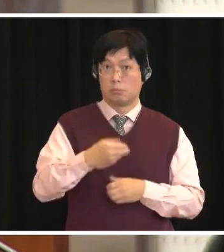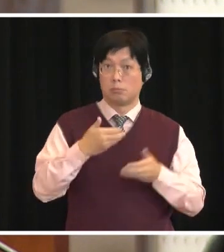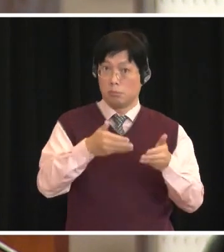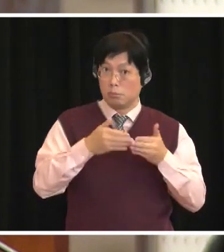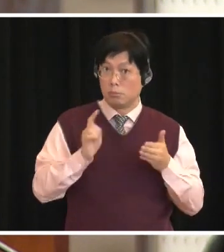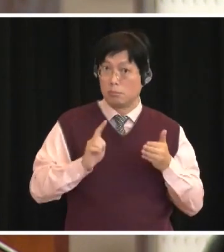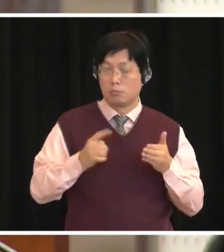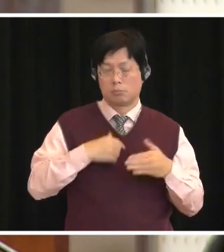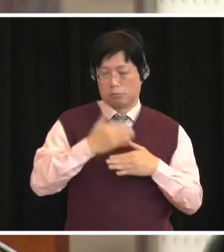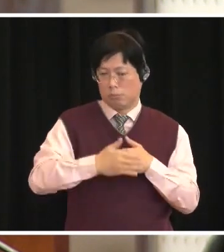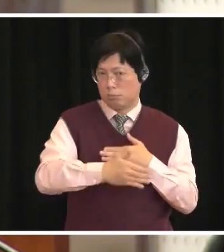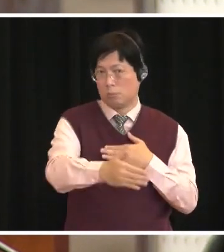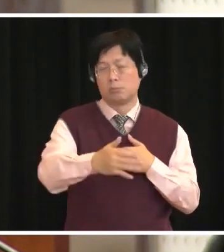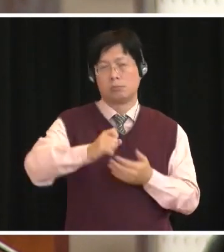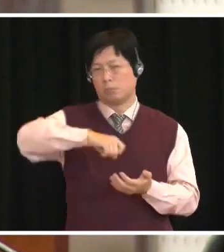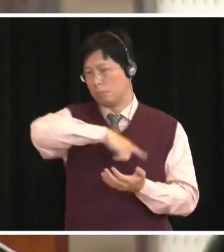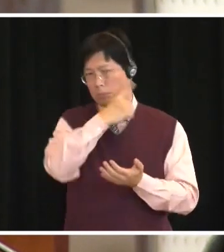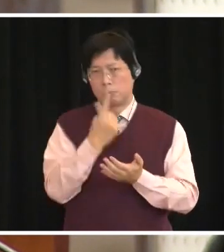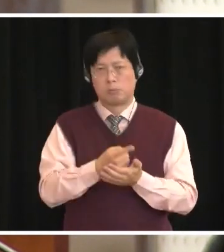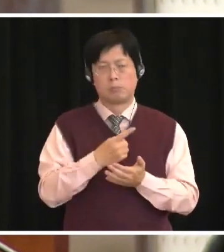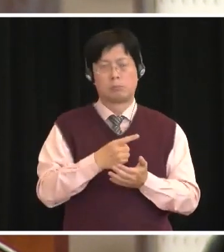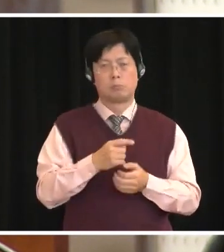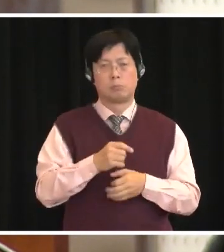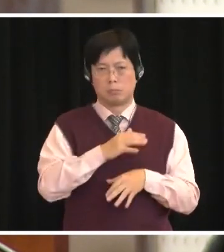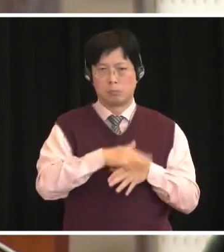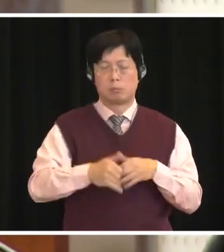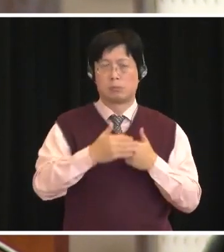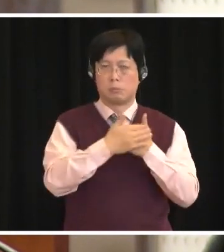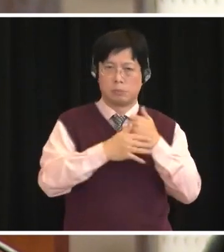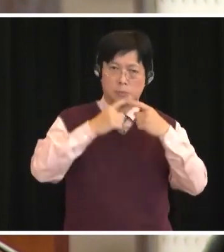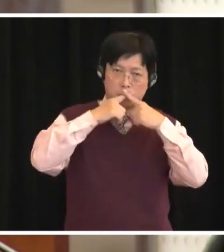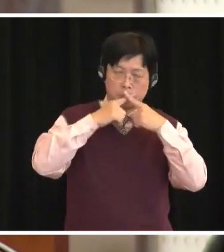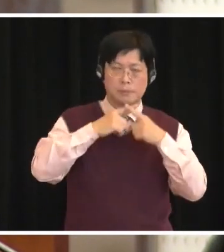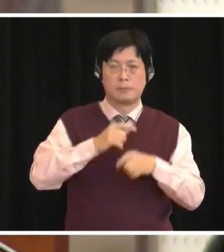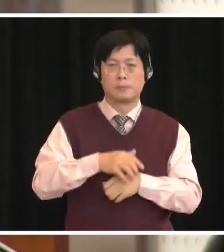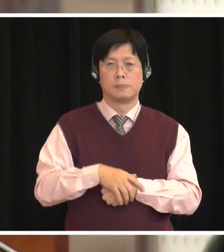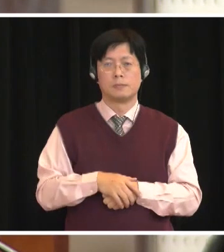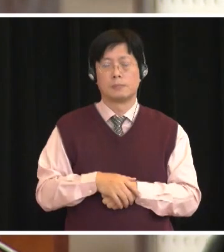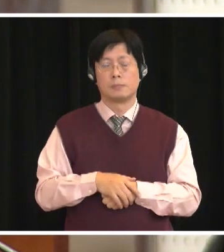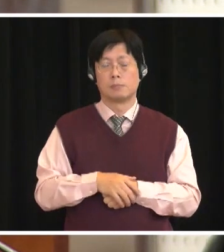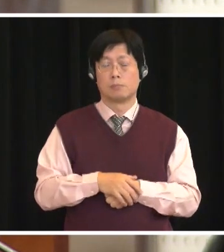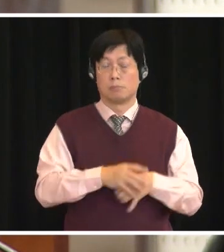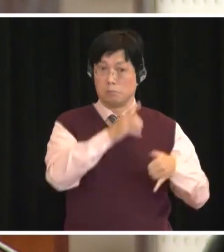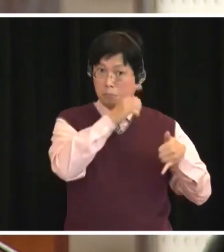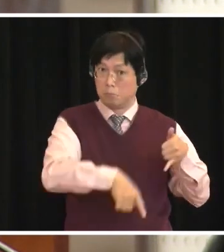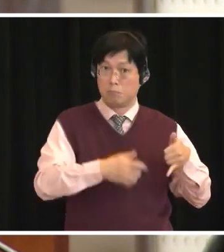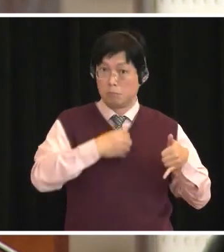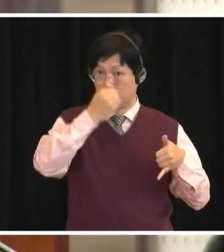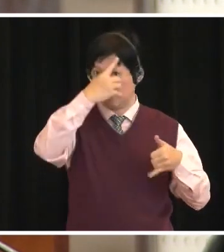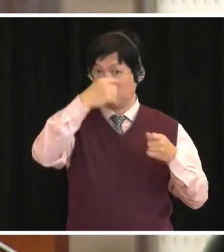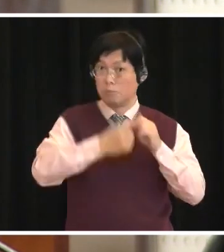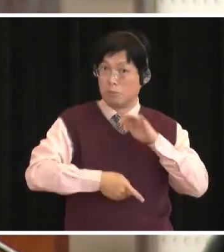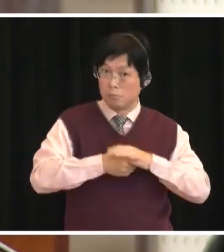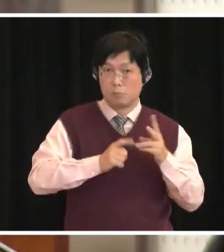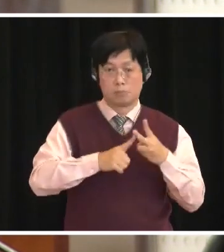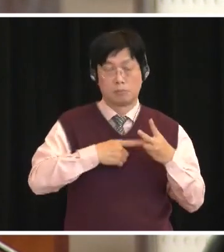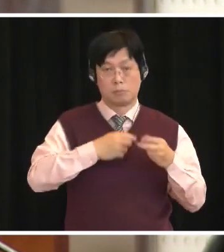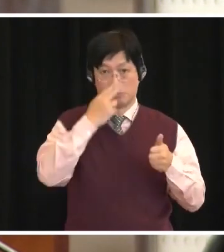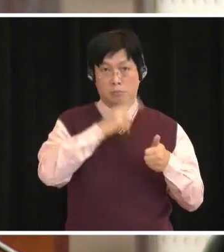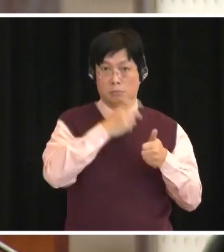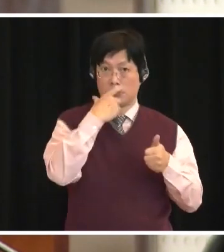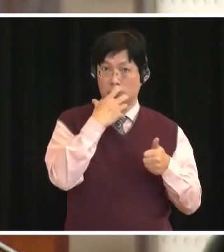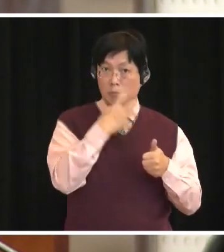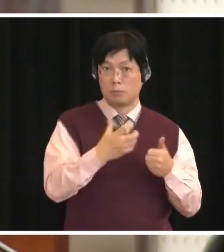according to the Habeas Corpus Act. Most important of all, throughout the process, we make sure